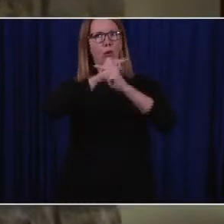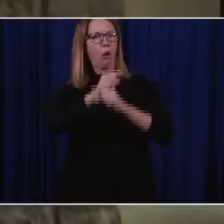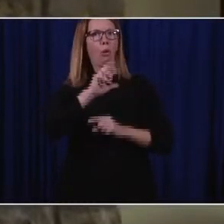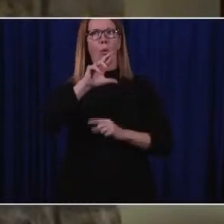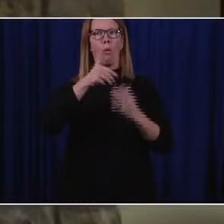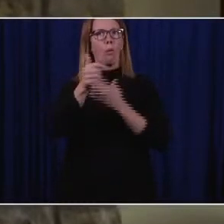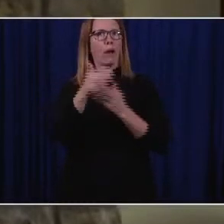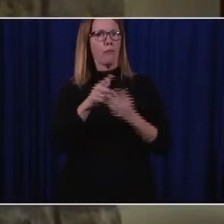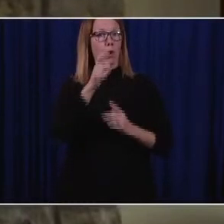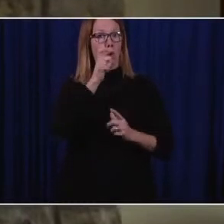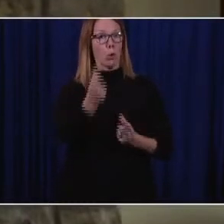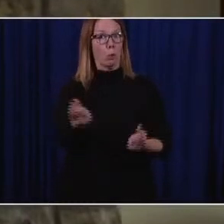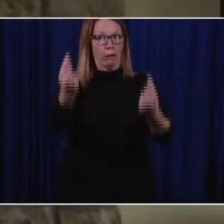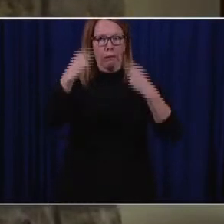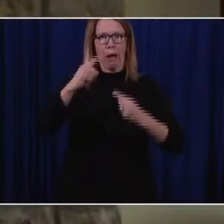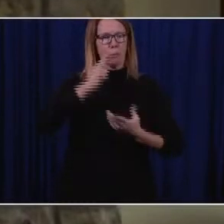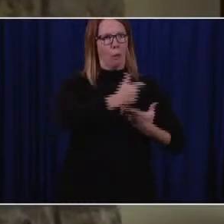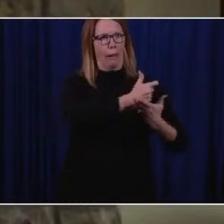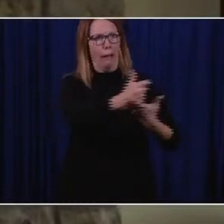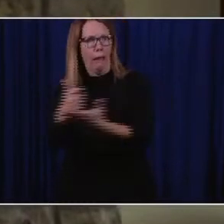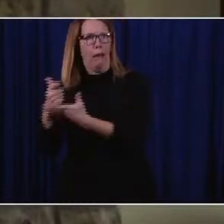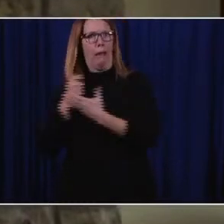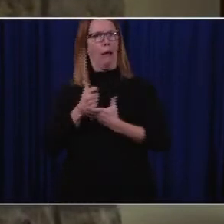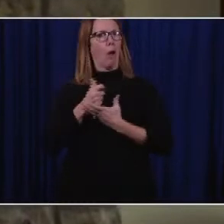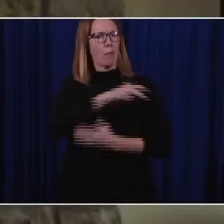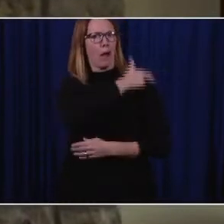hospitals that are now calling in traveling nurses?